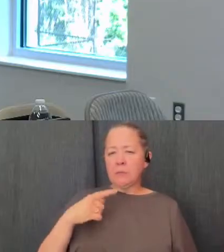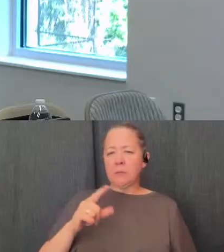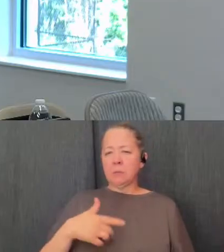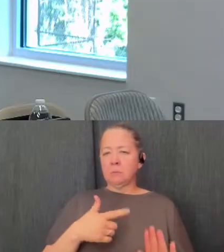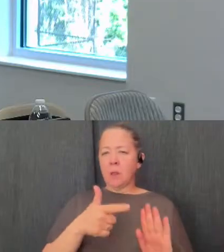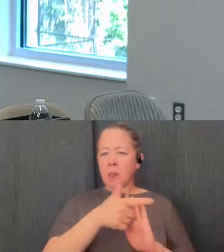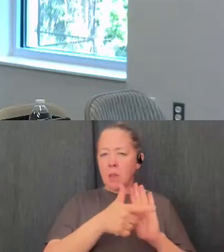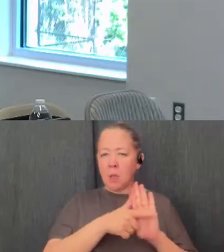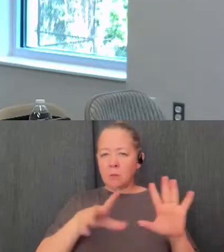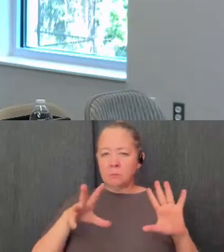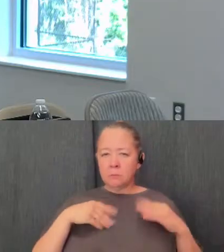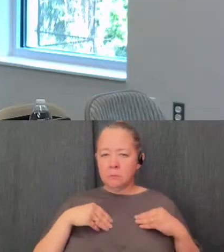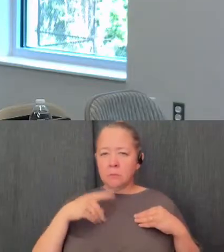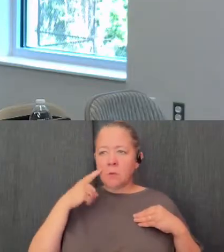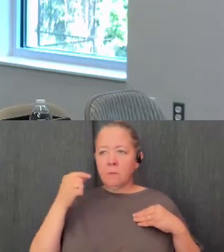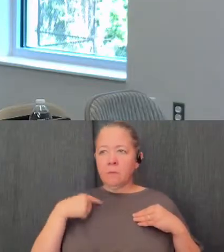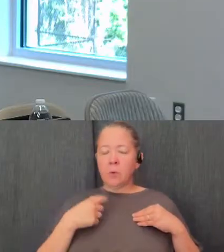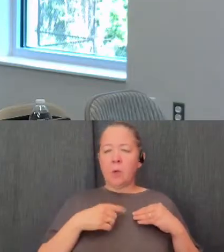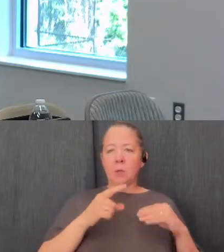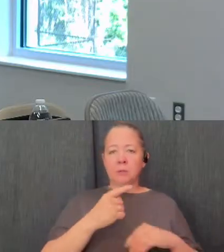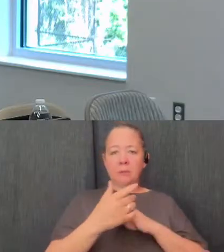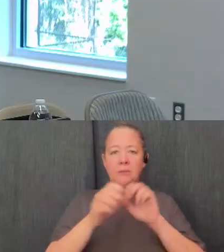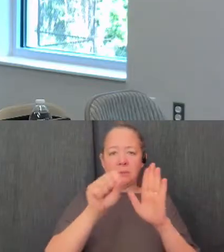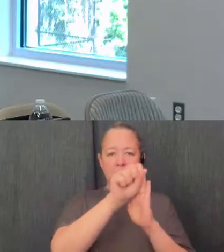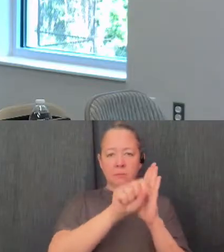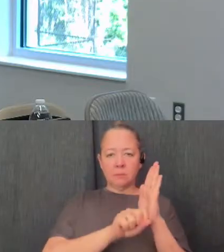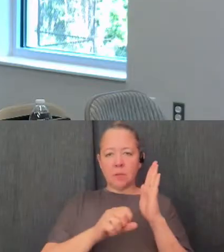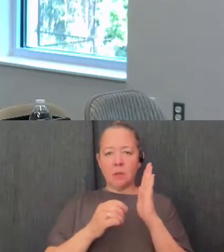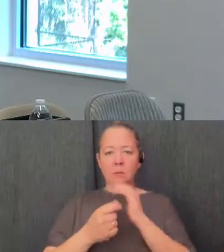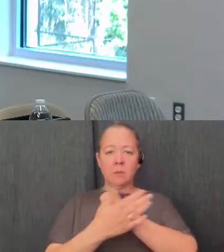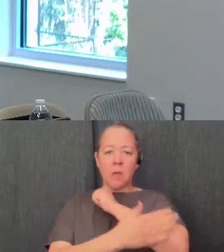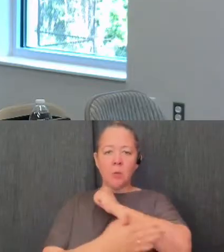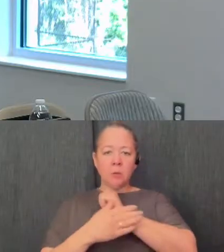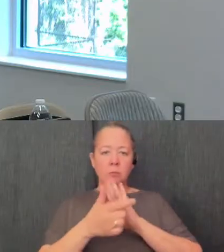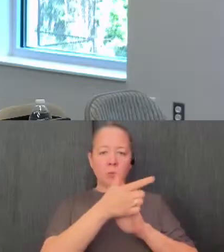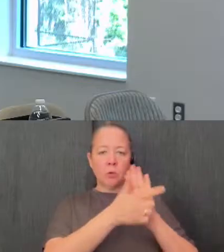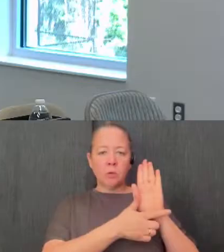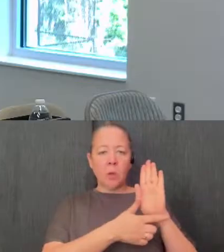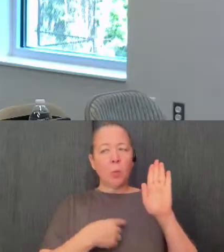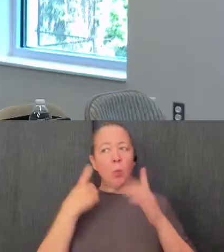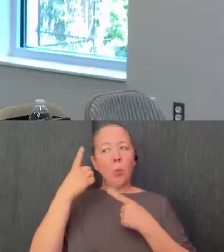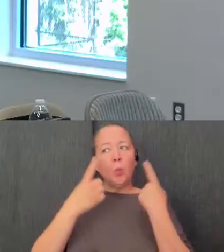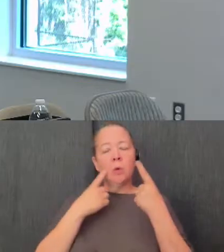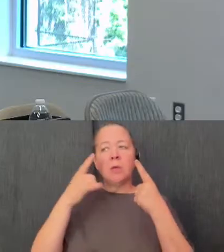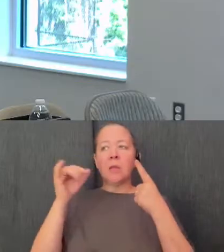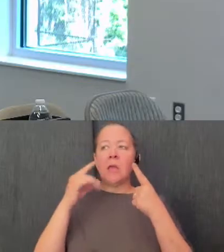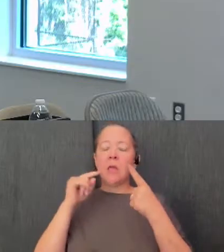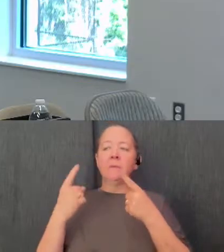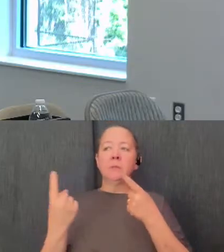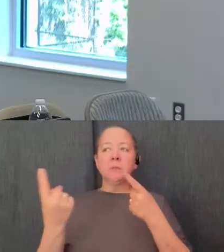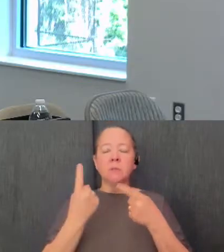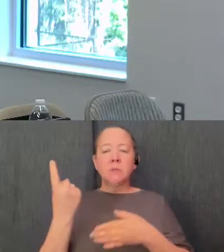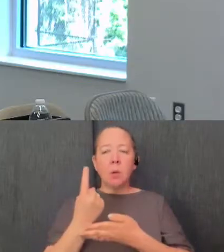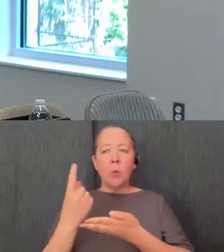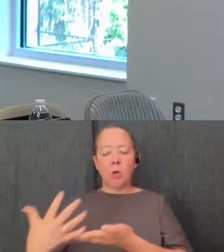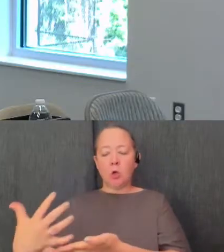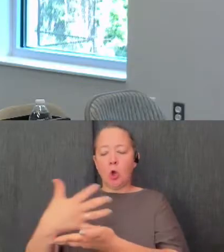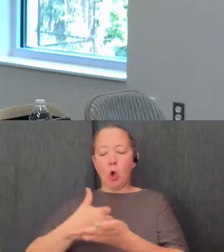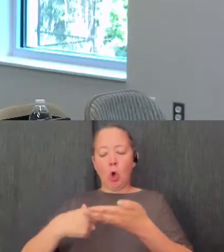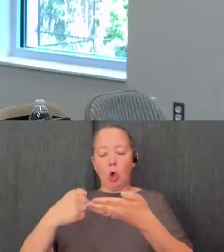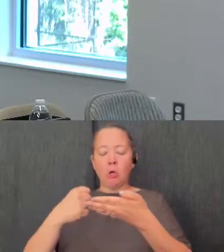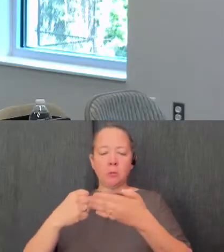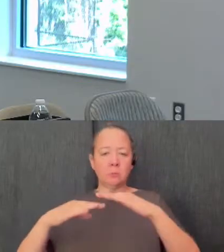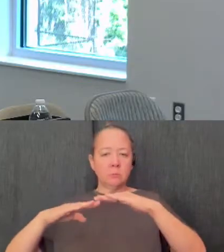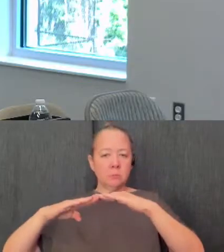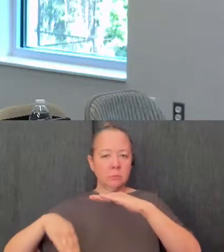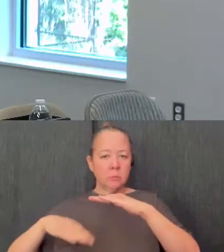wonder, is there a way for us to say, for example, those who make under a certain amount pay a lower tax percent, those who make over a certain amount pay a